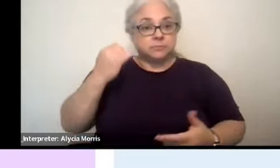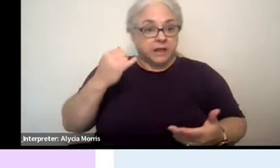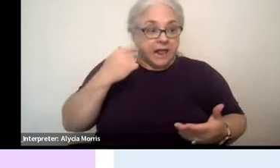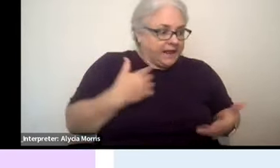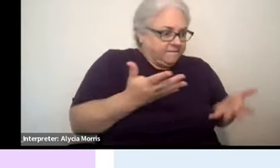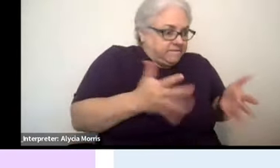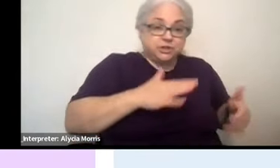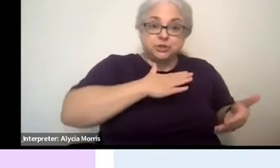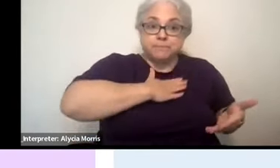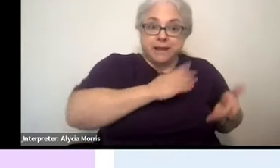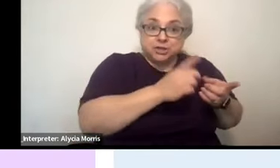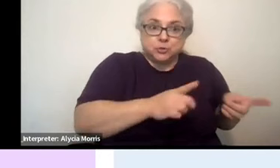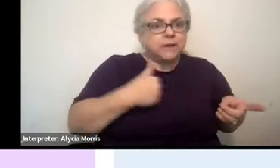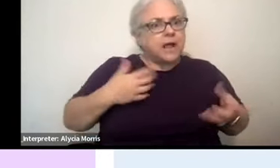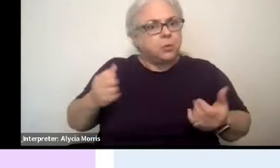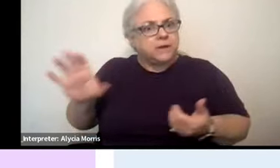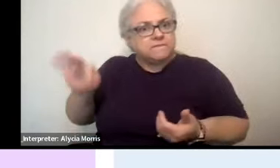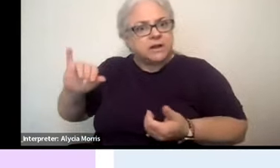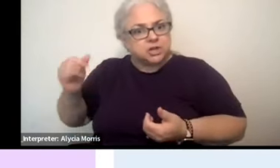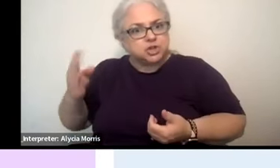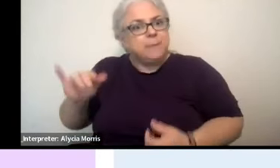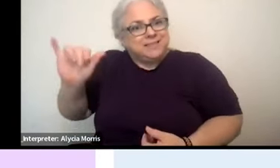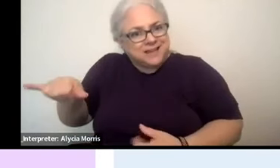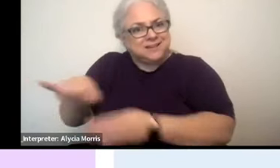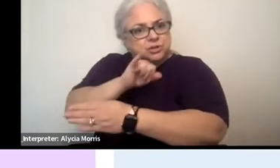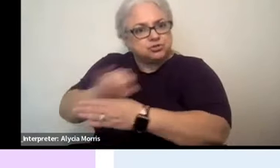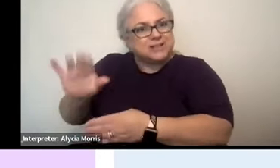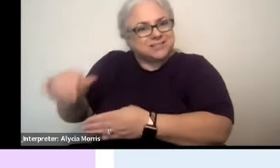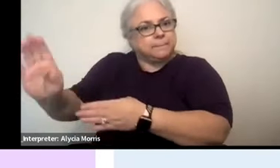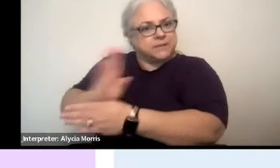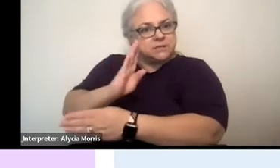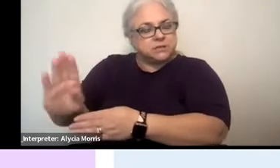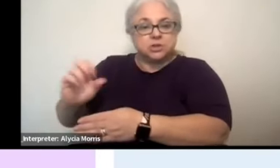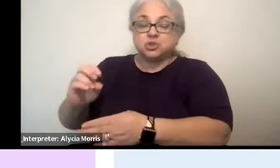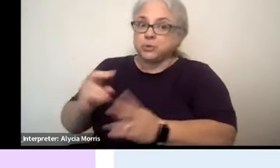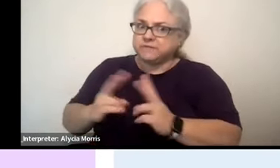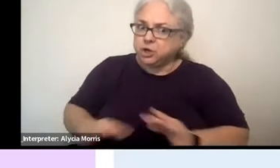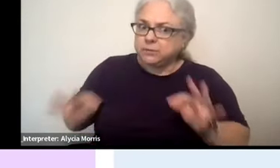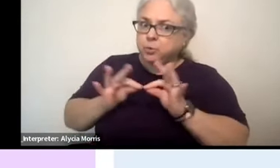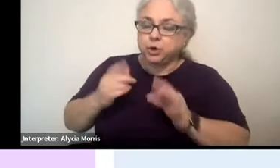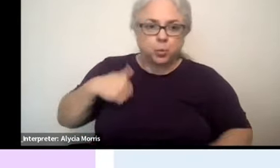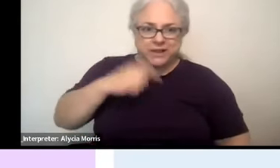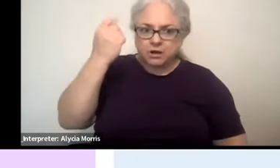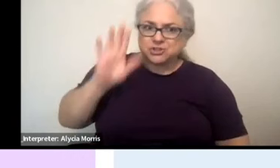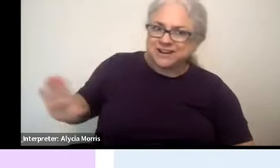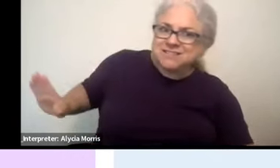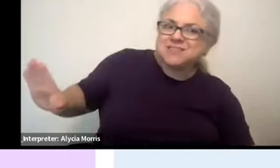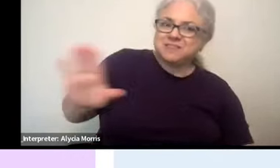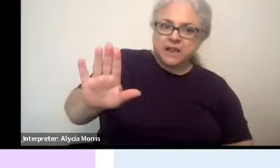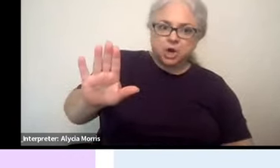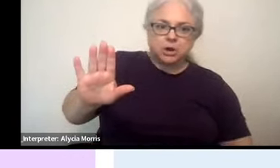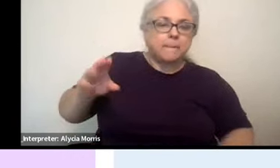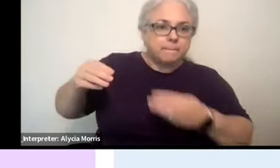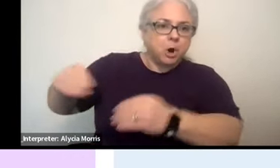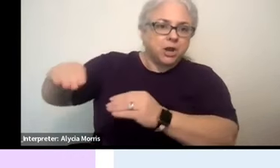with the degrees. So it's very, very important that we know what the labor market demand is. Fortunately, in most